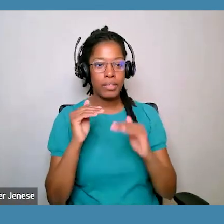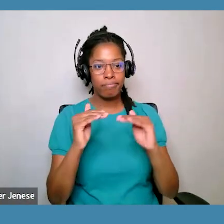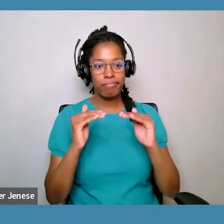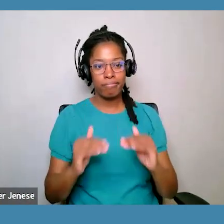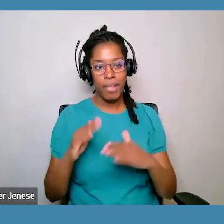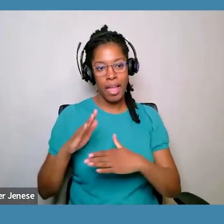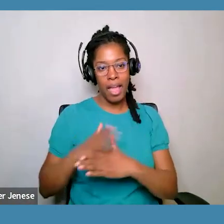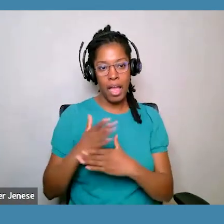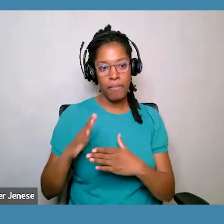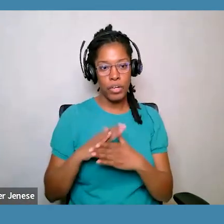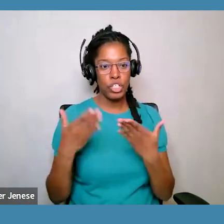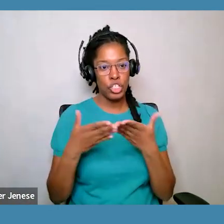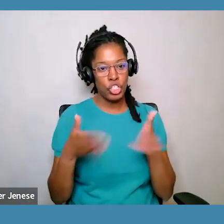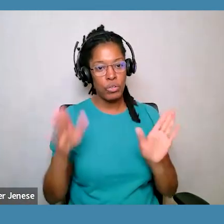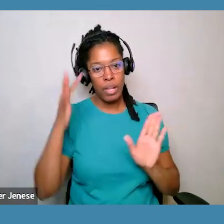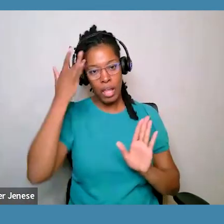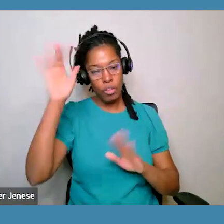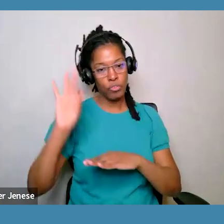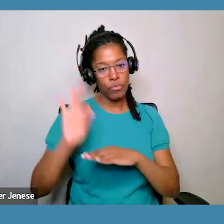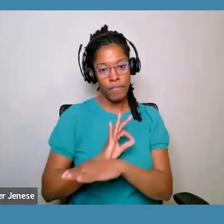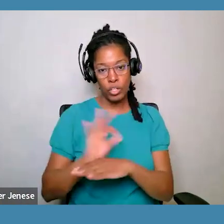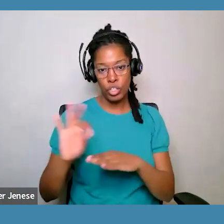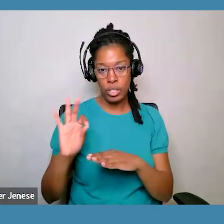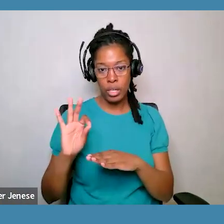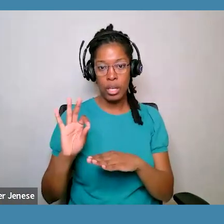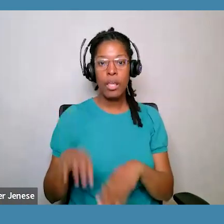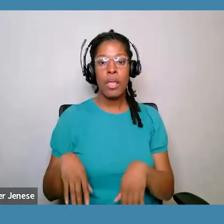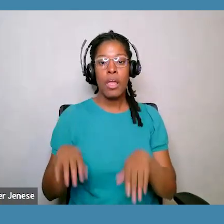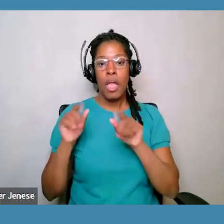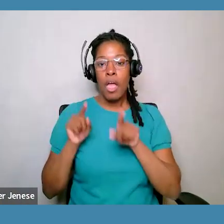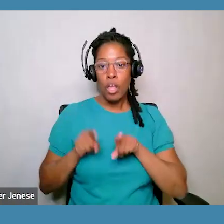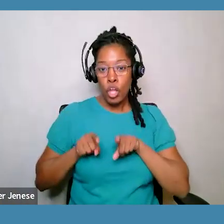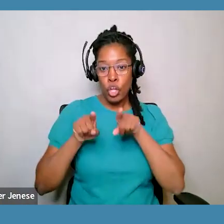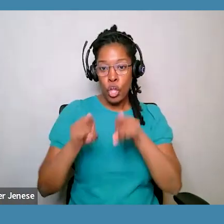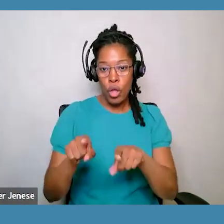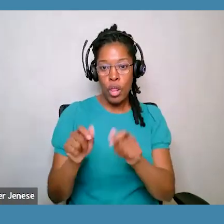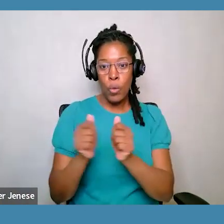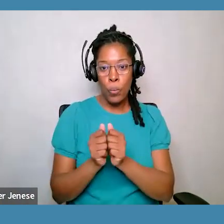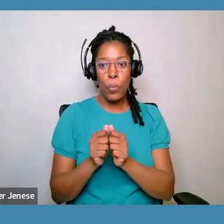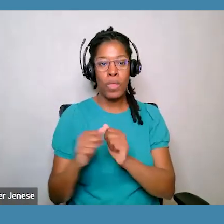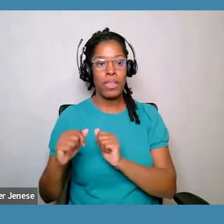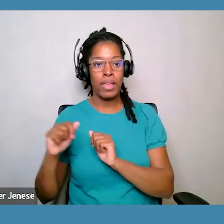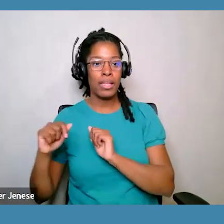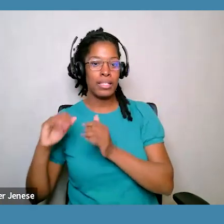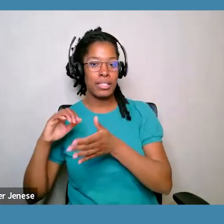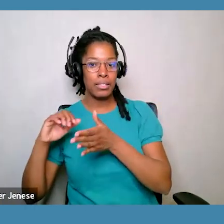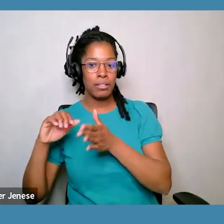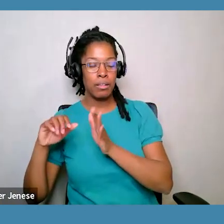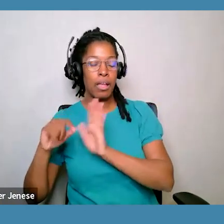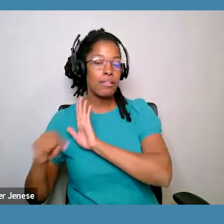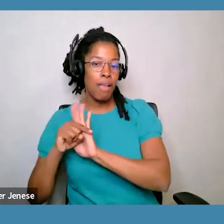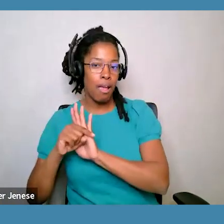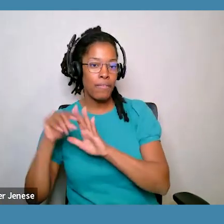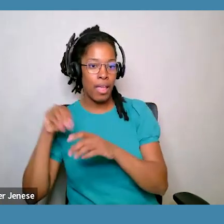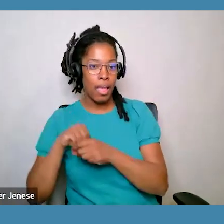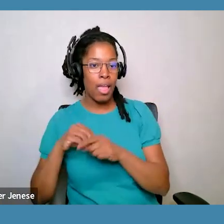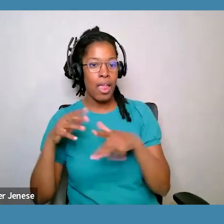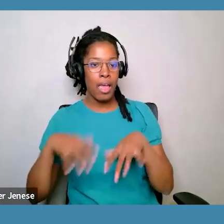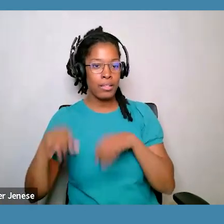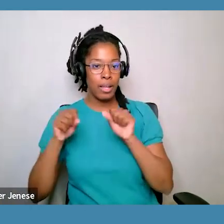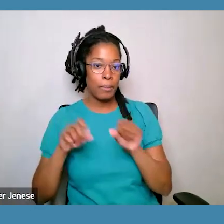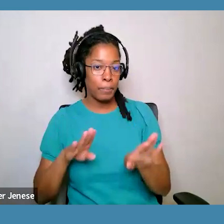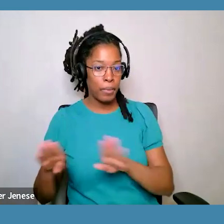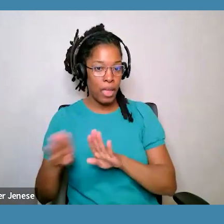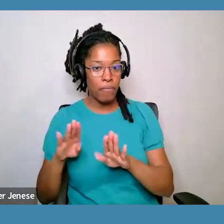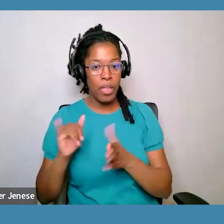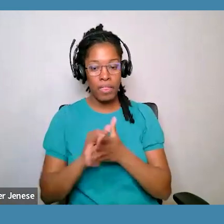sub-average general intellectual functioning existing concurrently with deficits in adaptive behavior, which manifests before